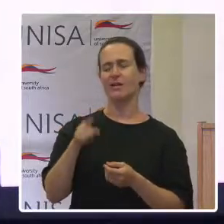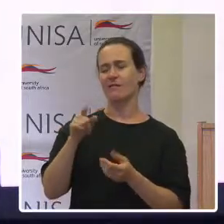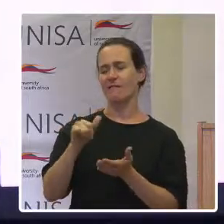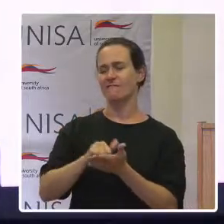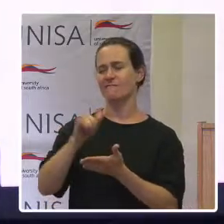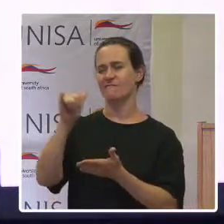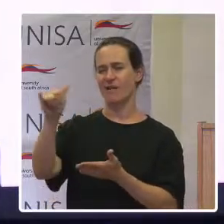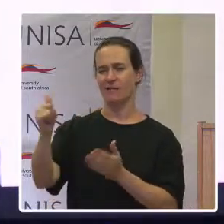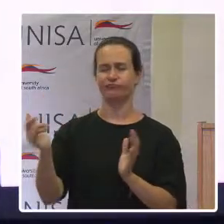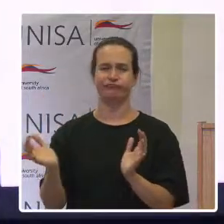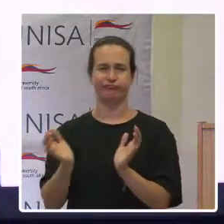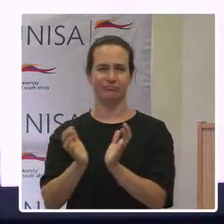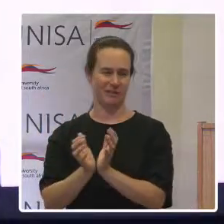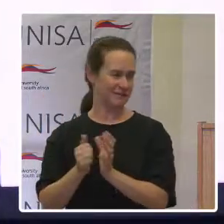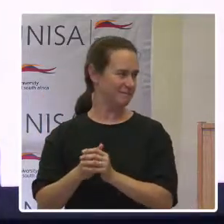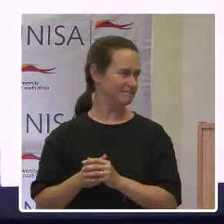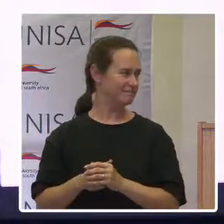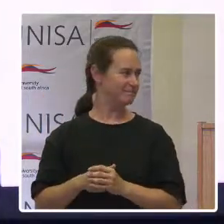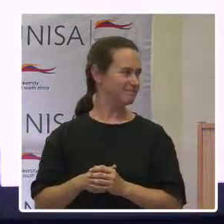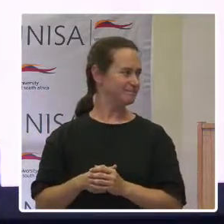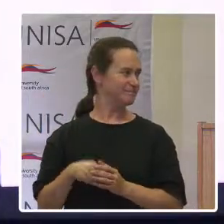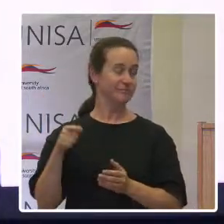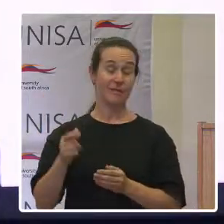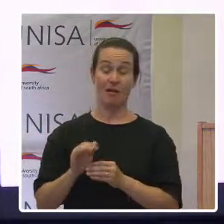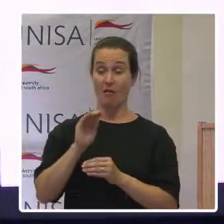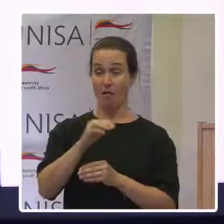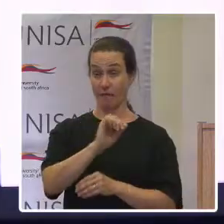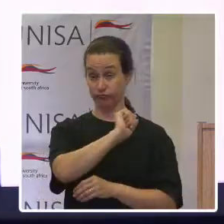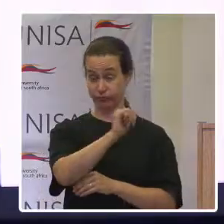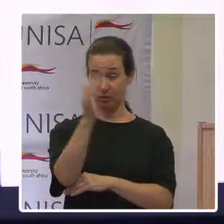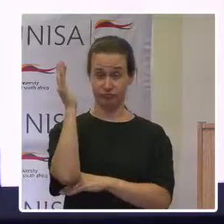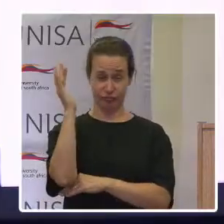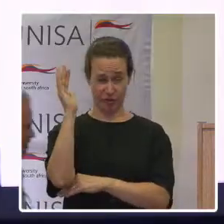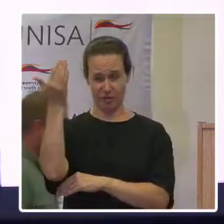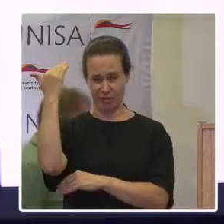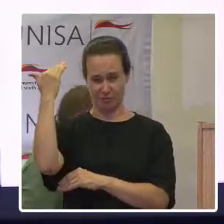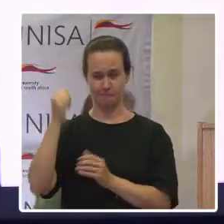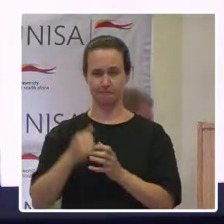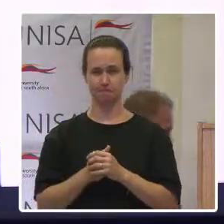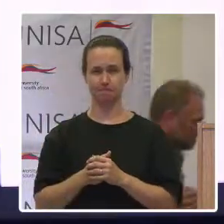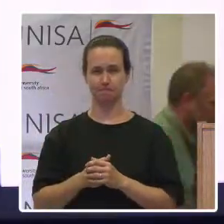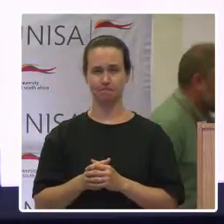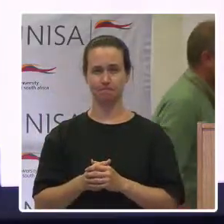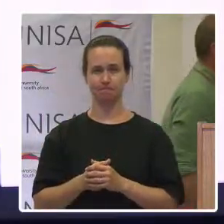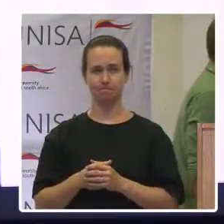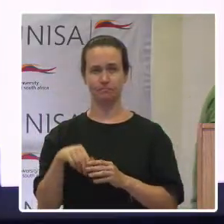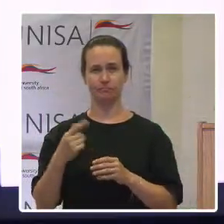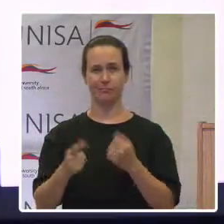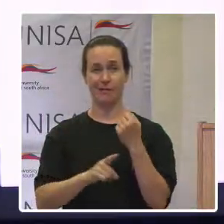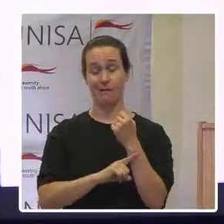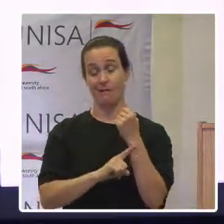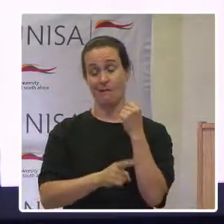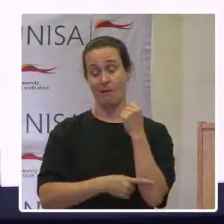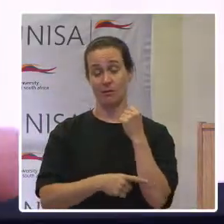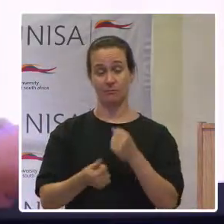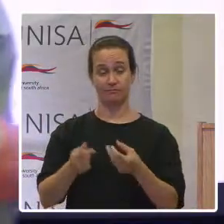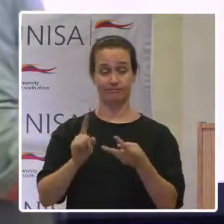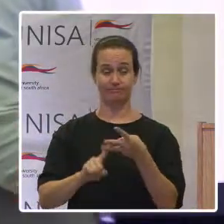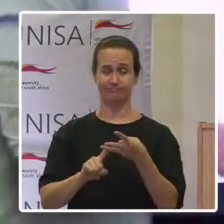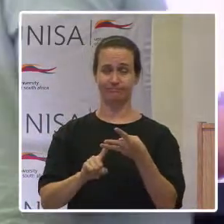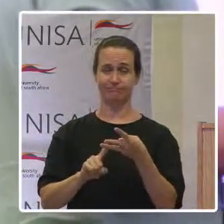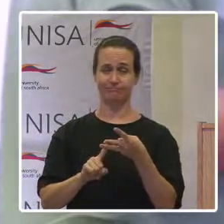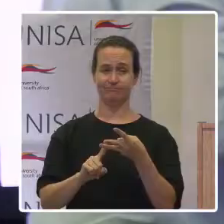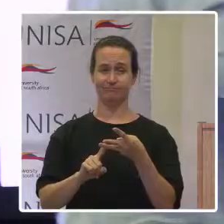and I never slept after her presentation. And lastly, our one and